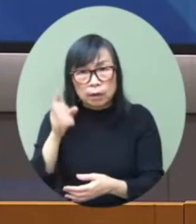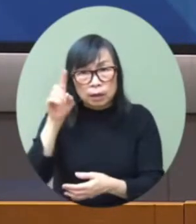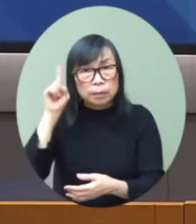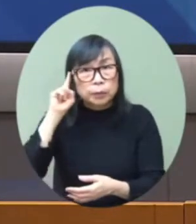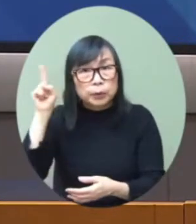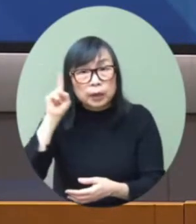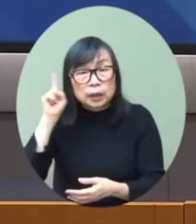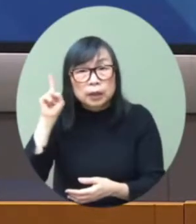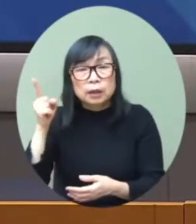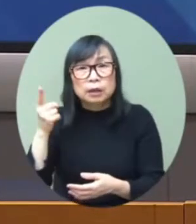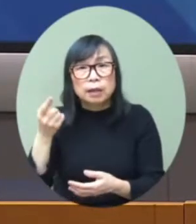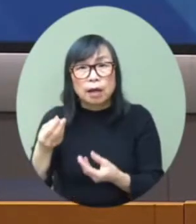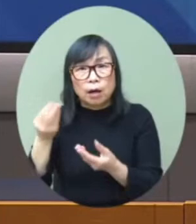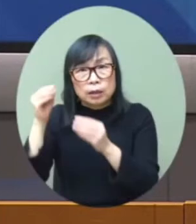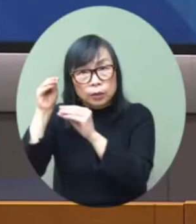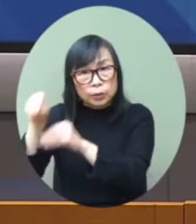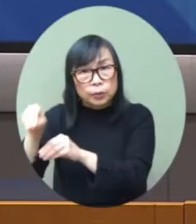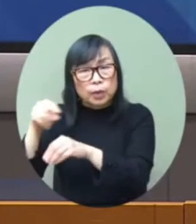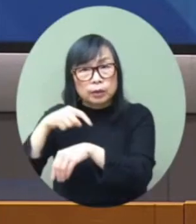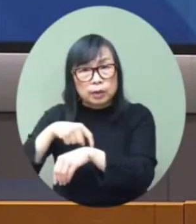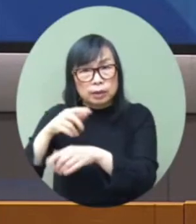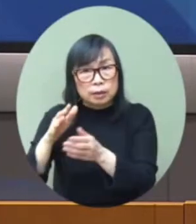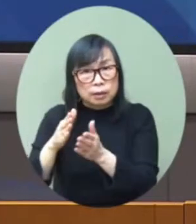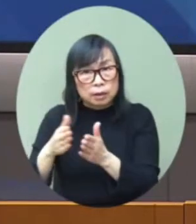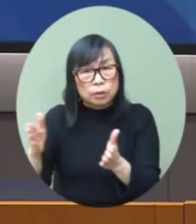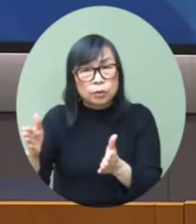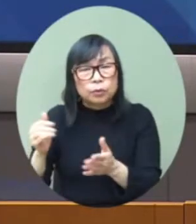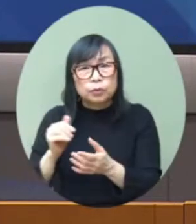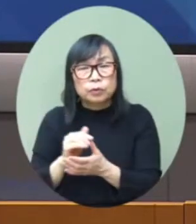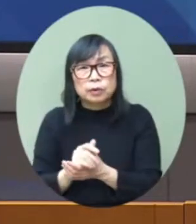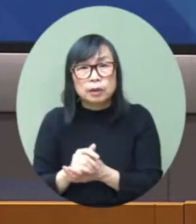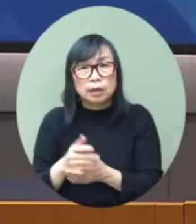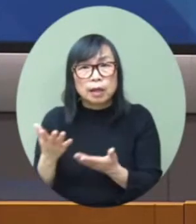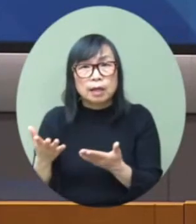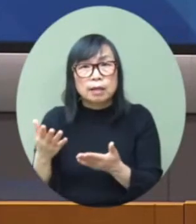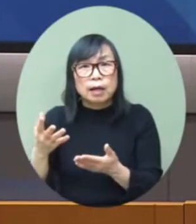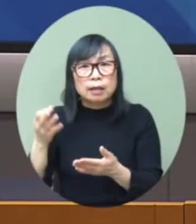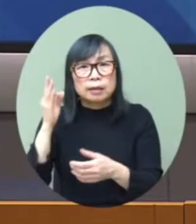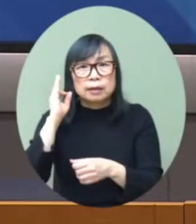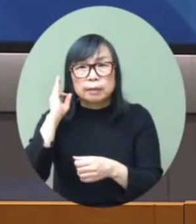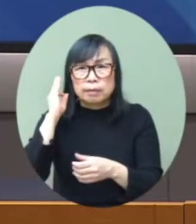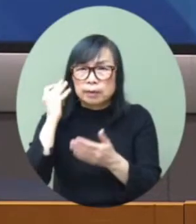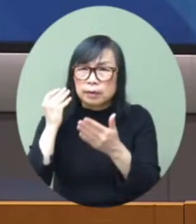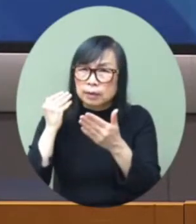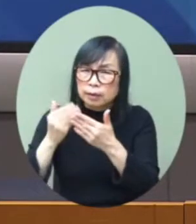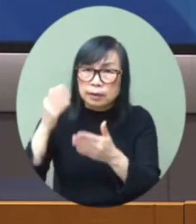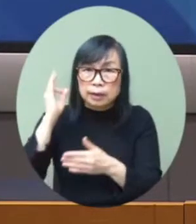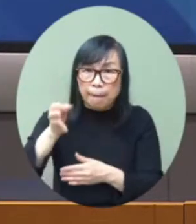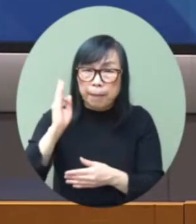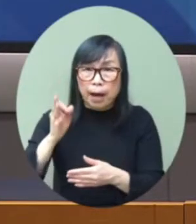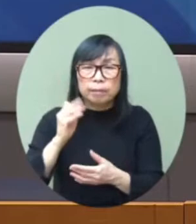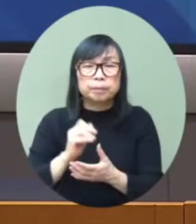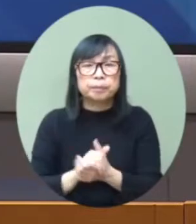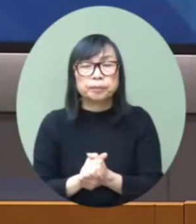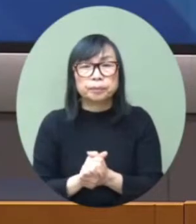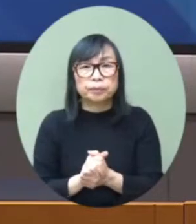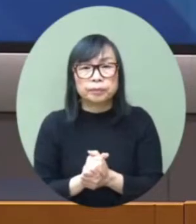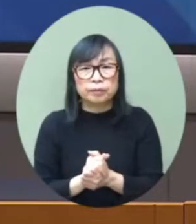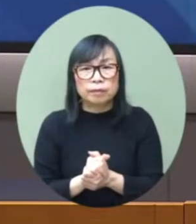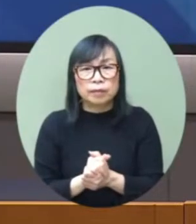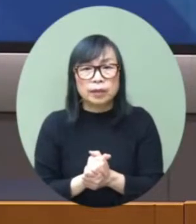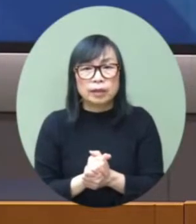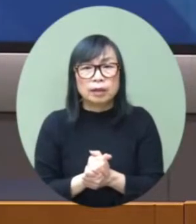website to look at the available sessions, you will see that every day there are about 300